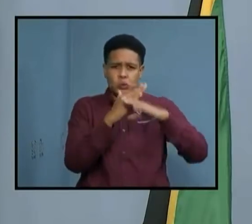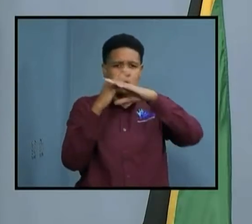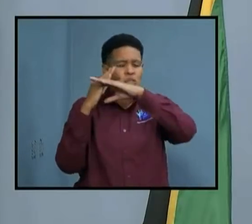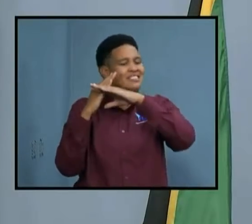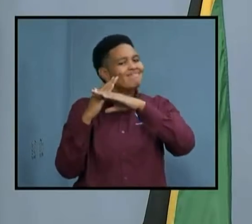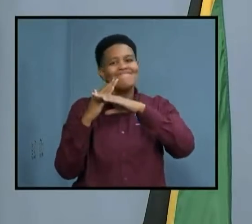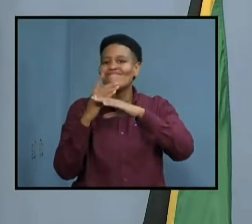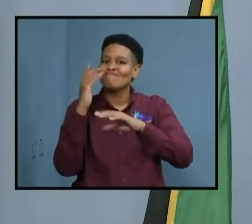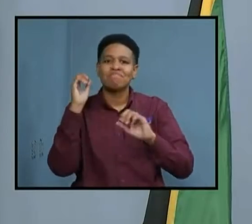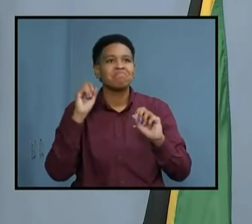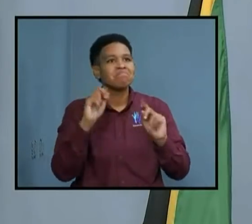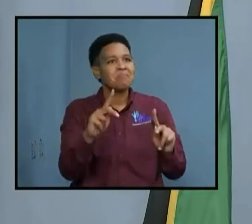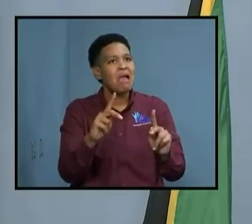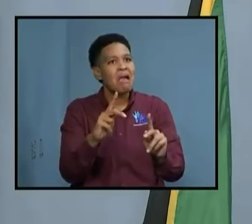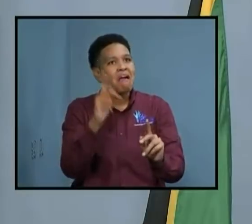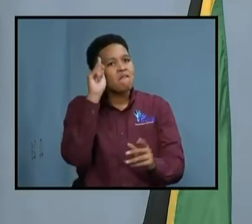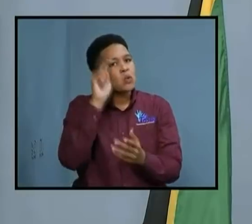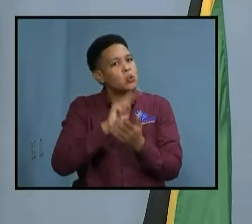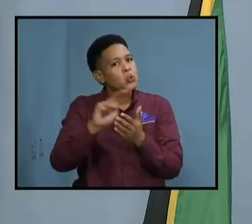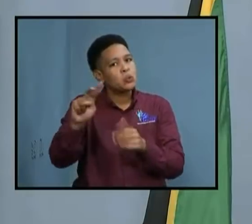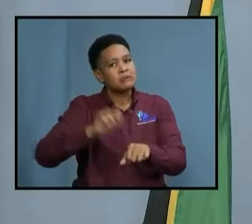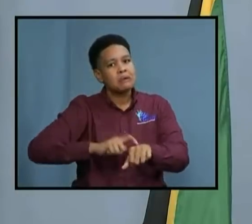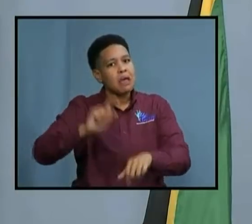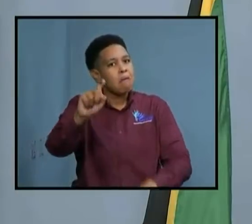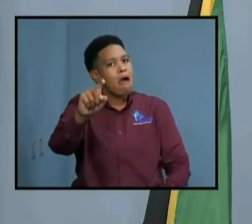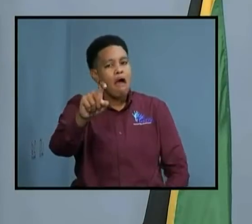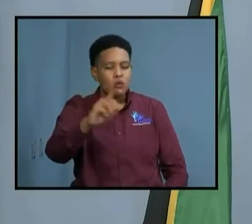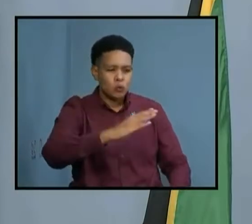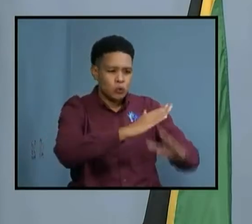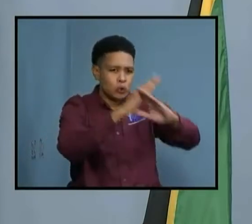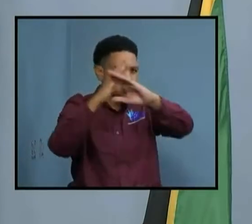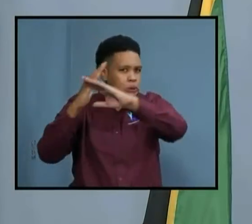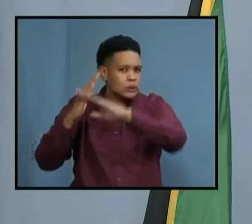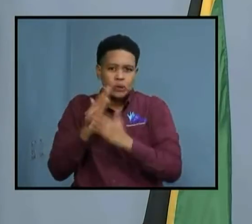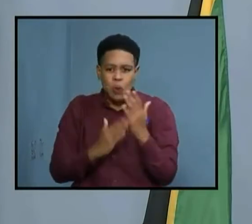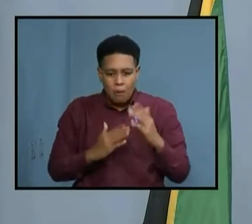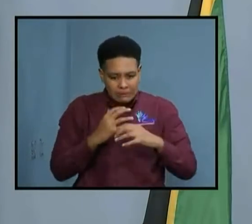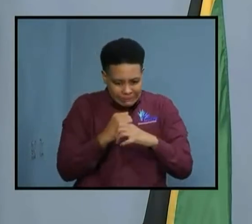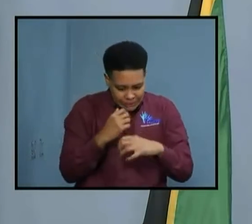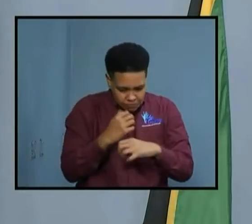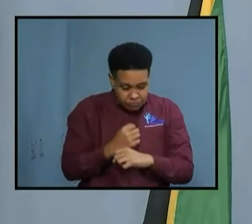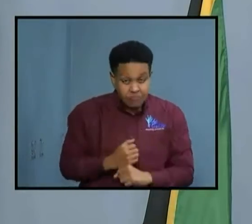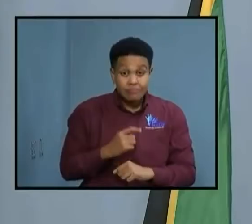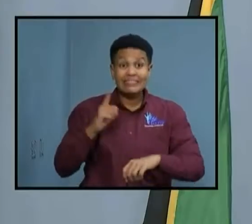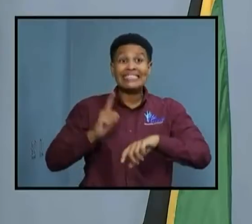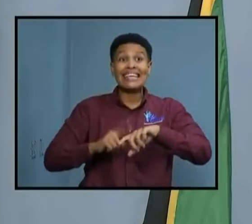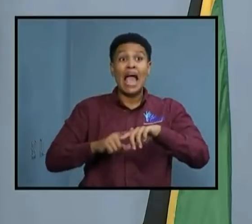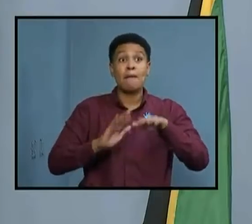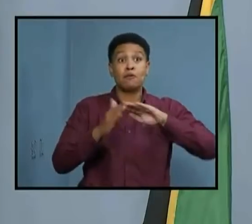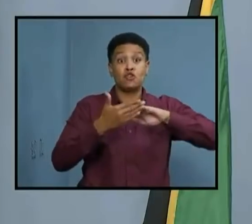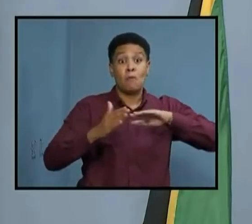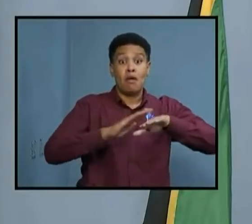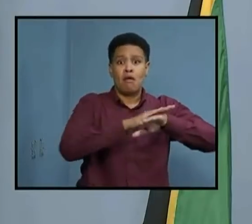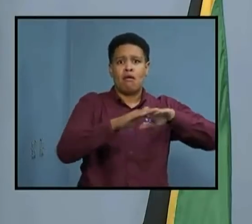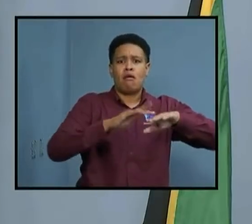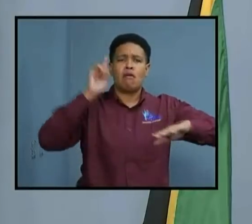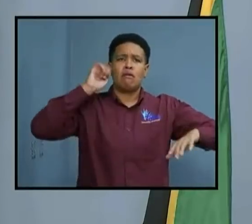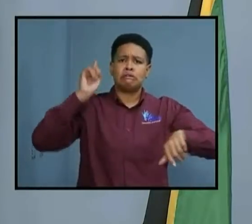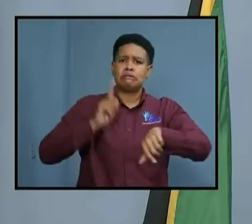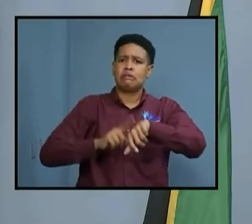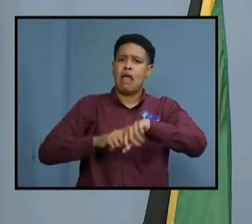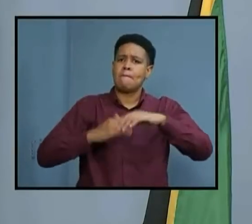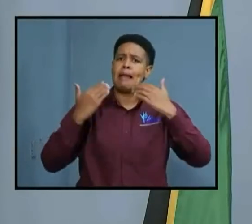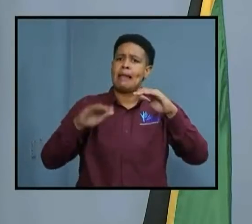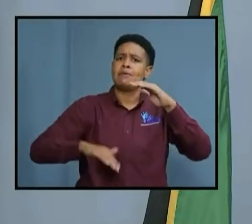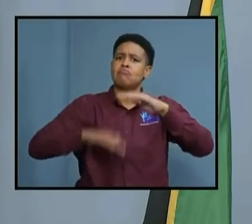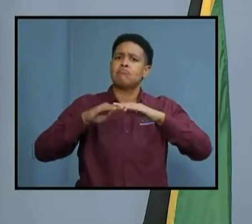initially for a 2-week period. The island-wide curfew time will be brought forward from 9